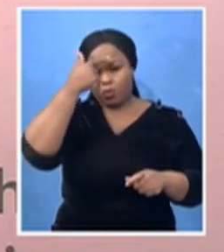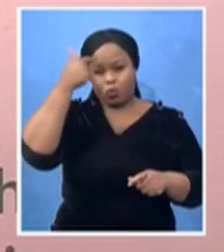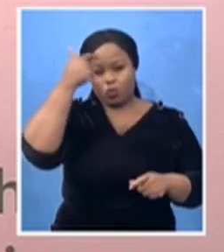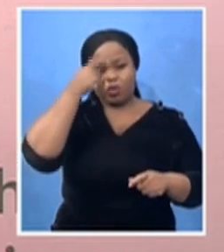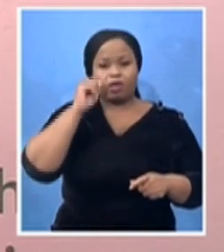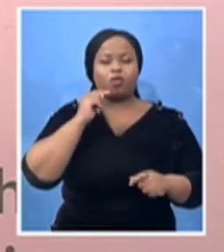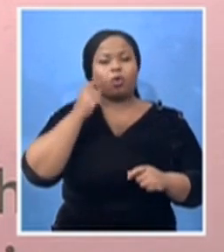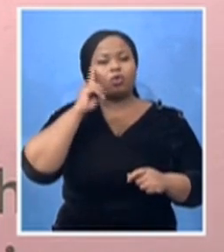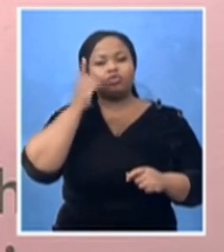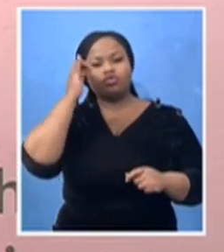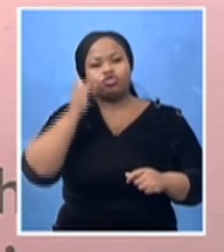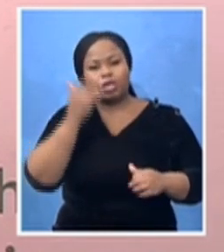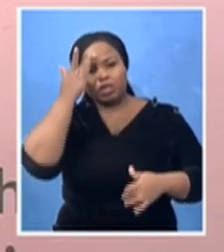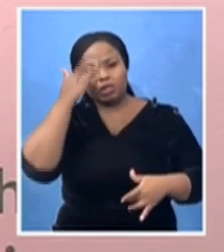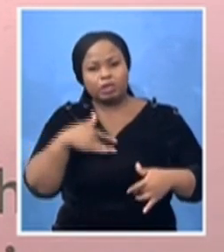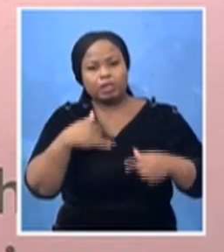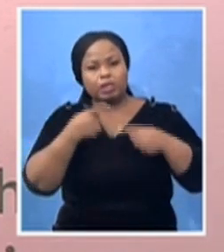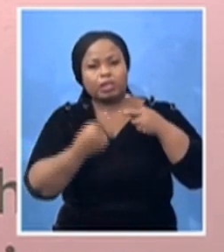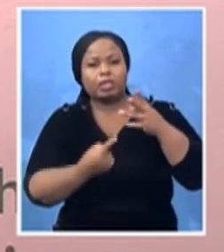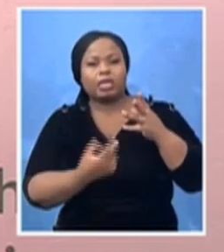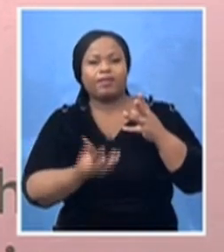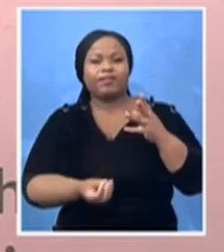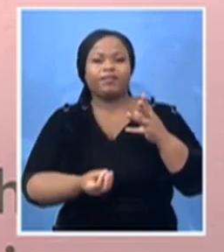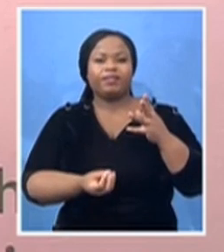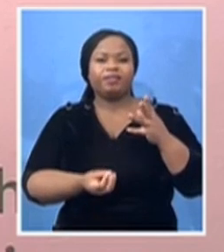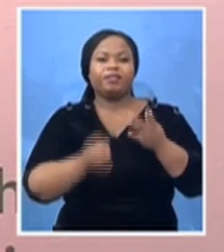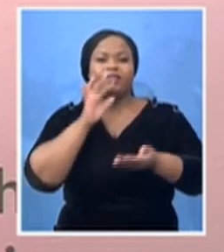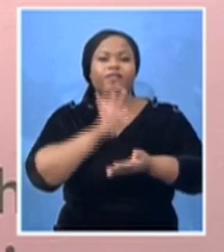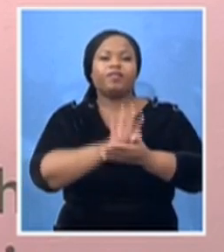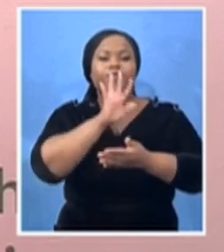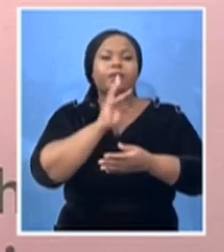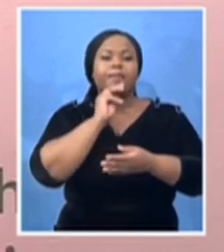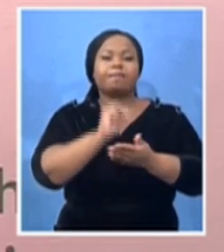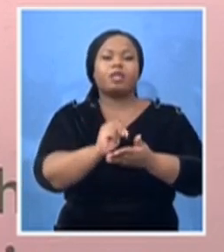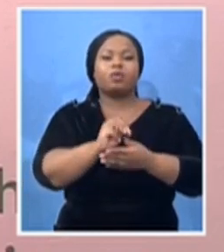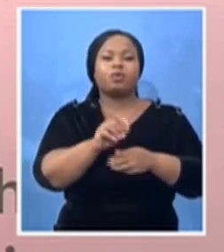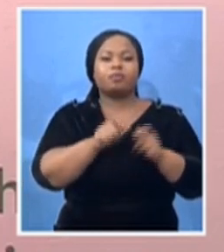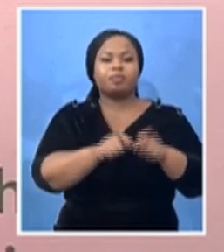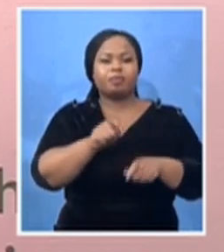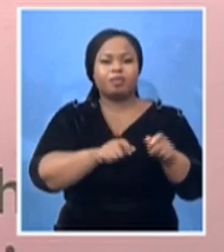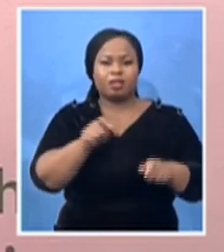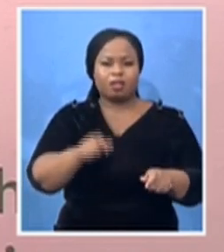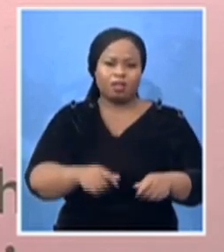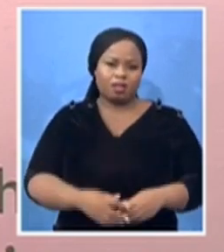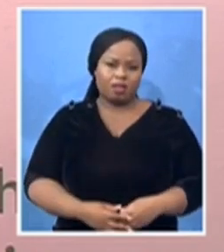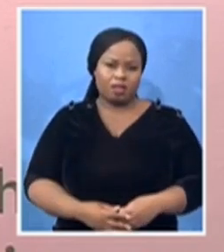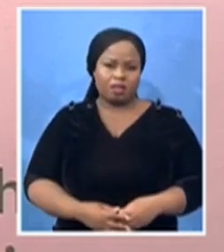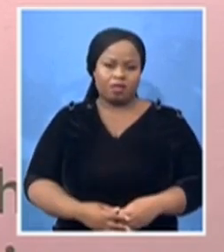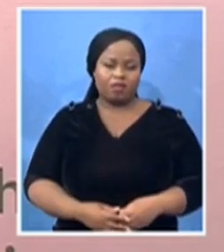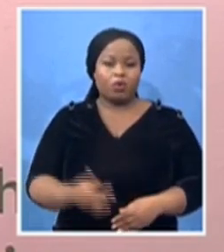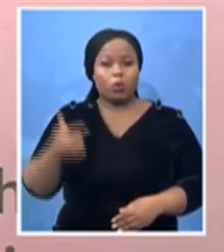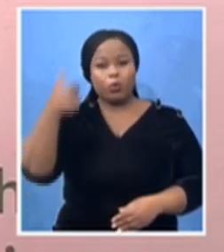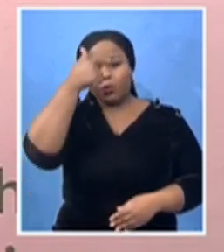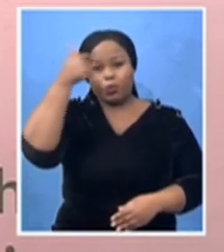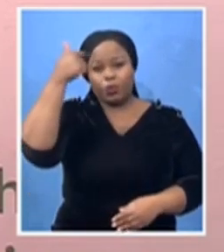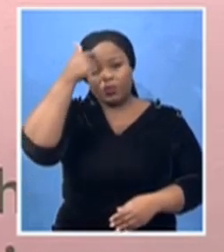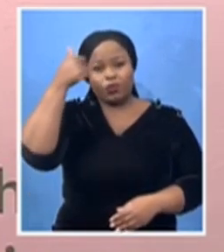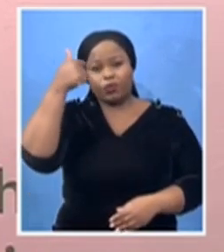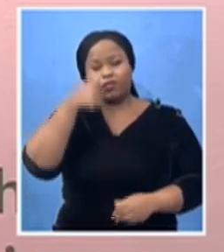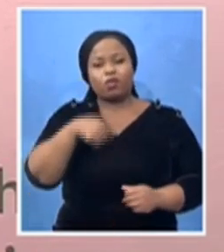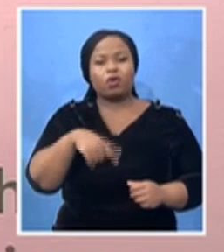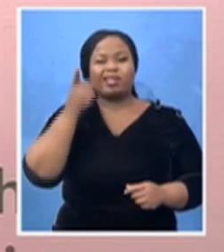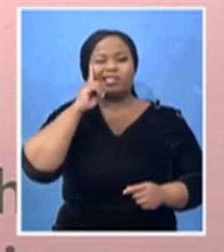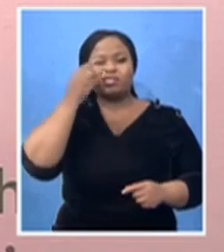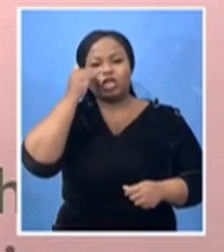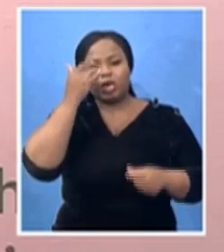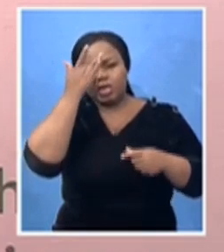About 15 million people. The screening is very important. But more than the fact that we could